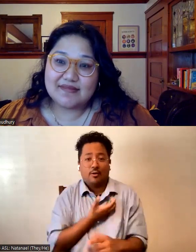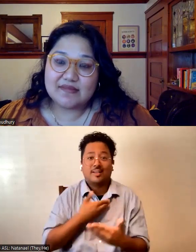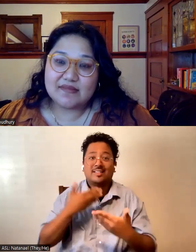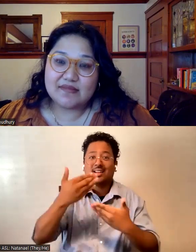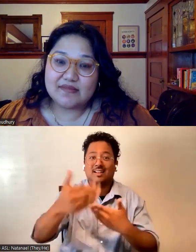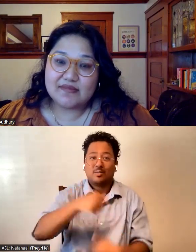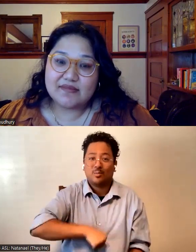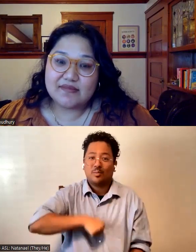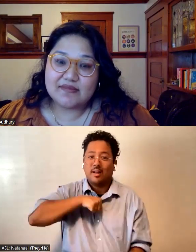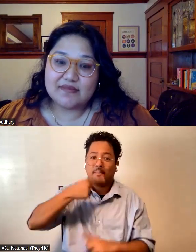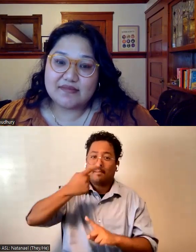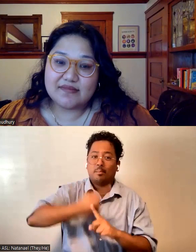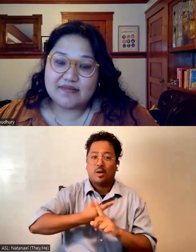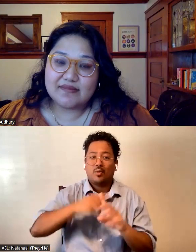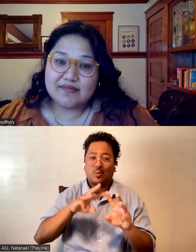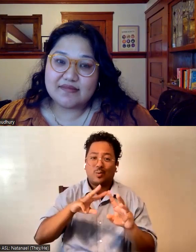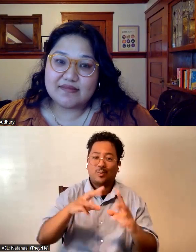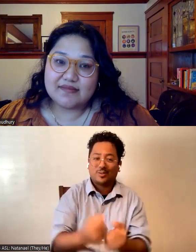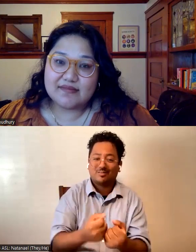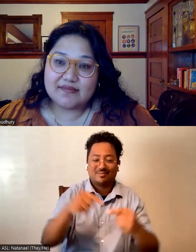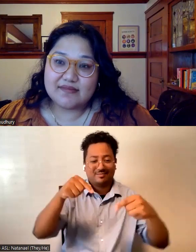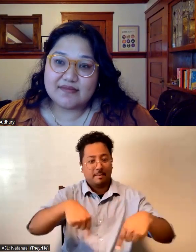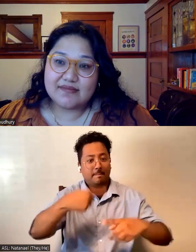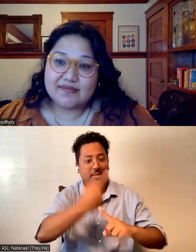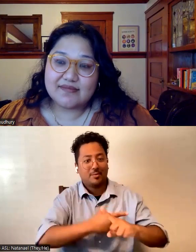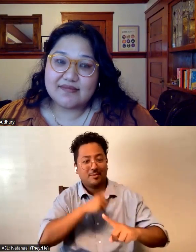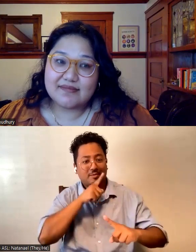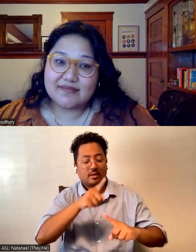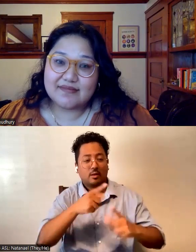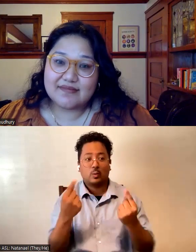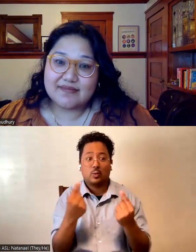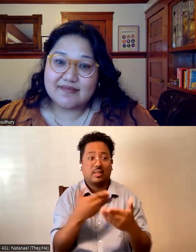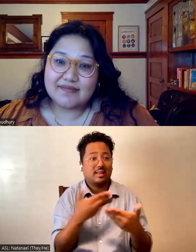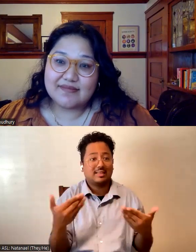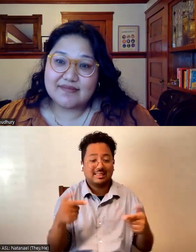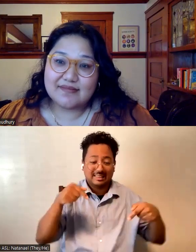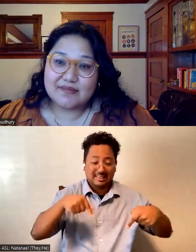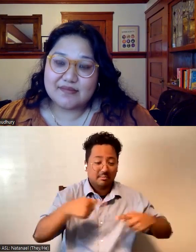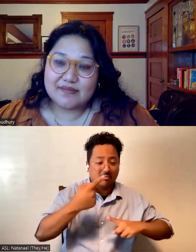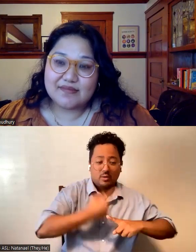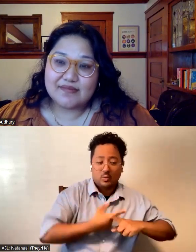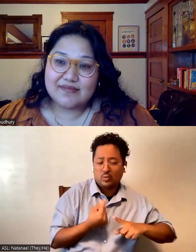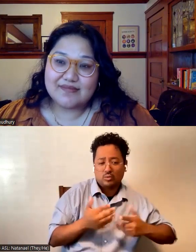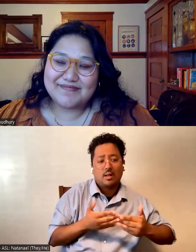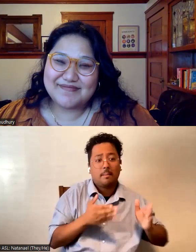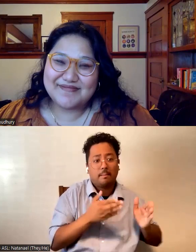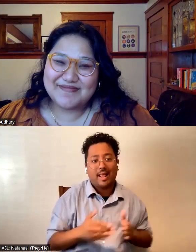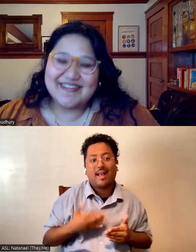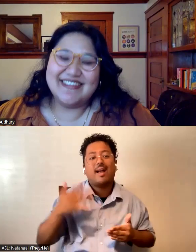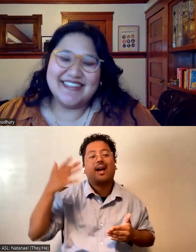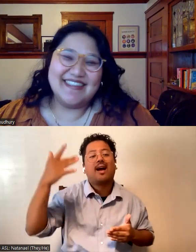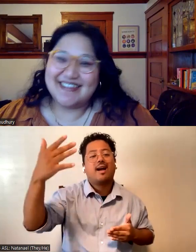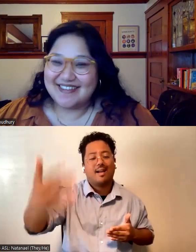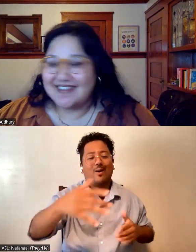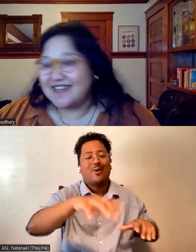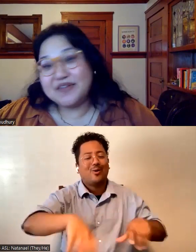and as we have done this month, things that we don't get into the month of designation, we still intend to have, so we